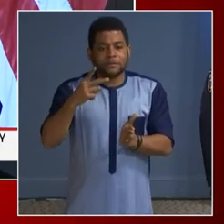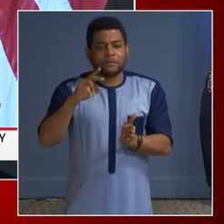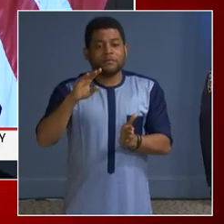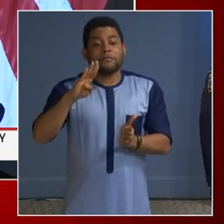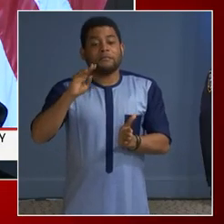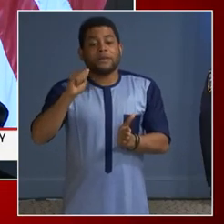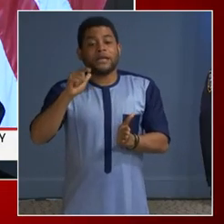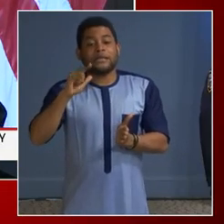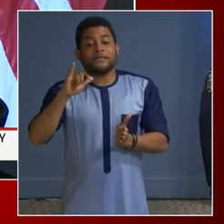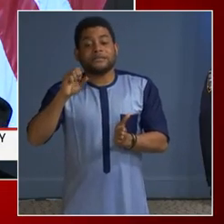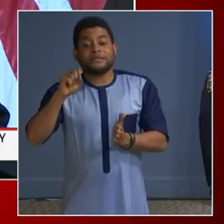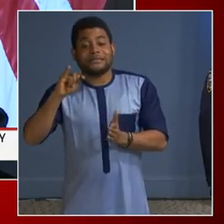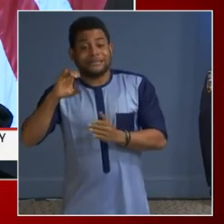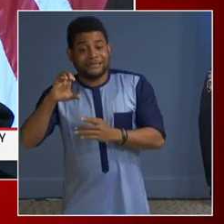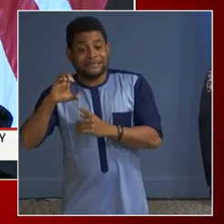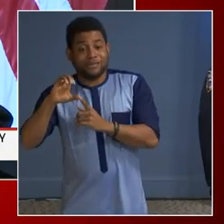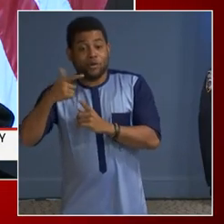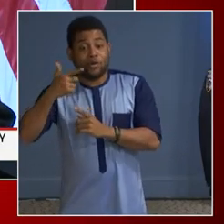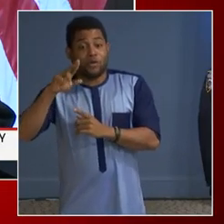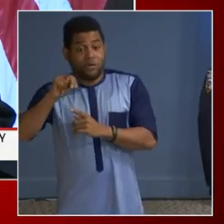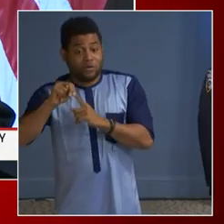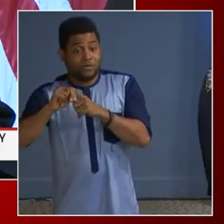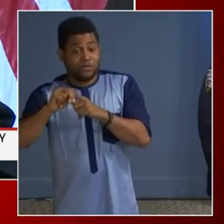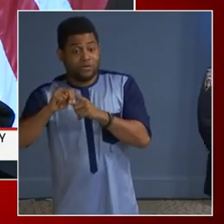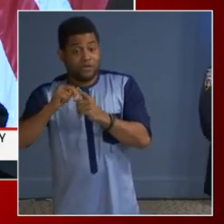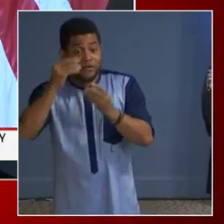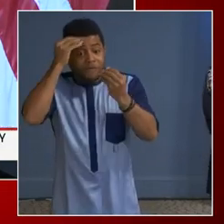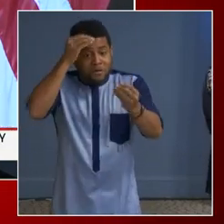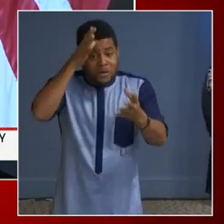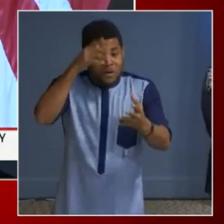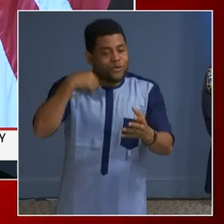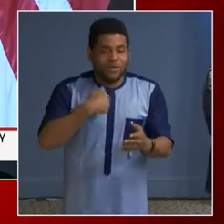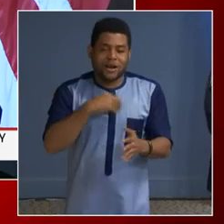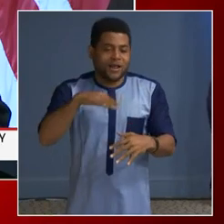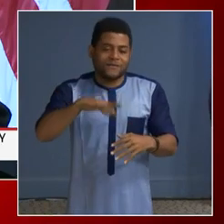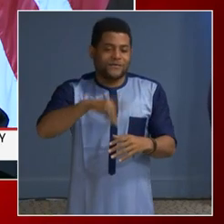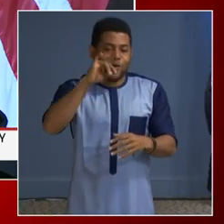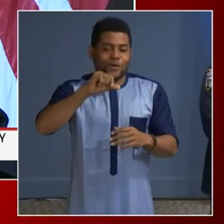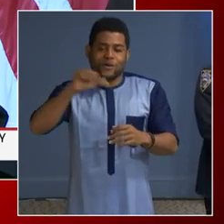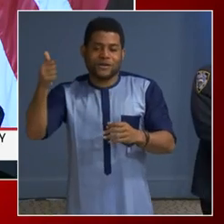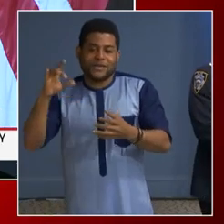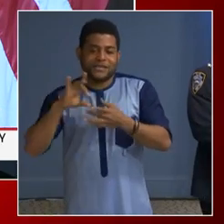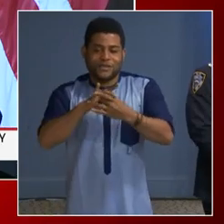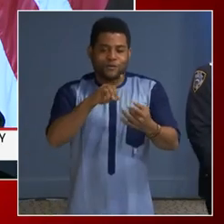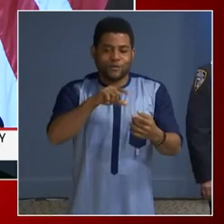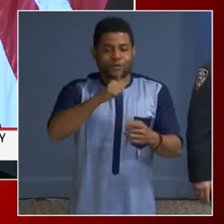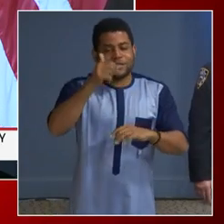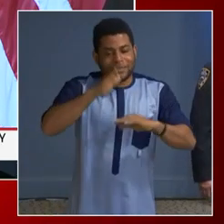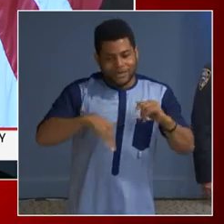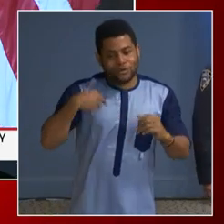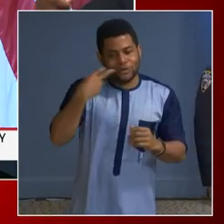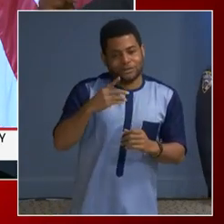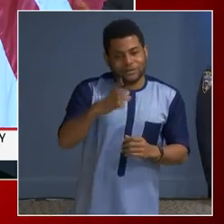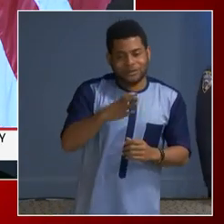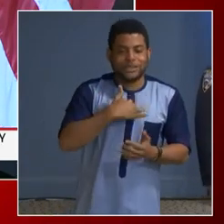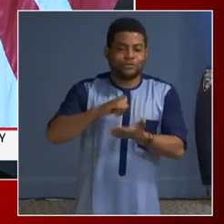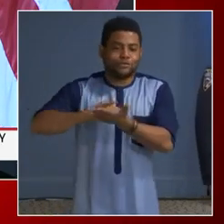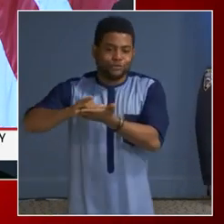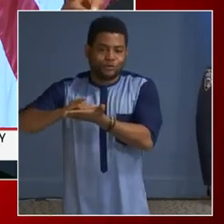there are links across the country. And so far, we have not discovered any other links other than the cases here in Washington, D.C. and New York. Okay,